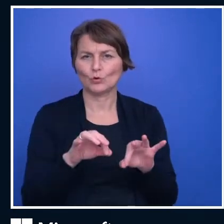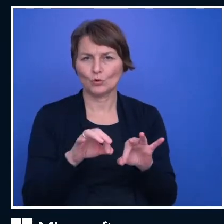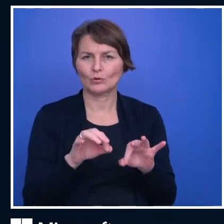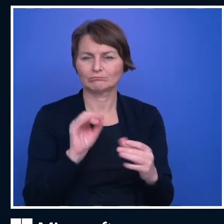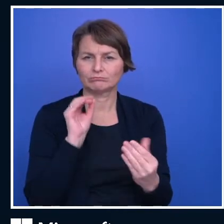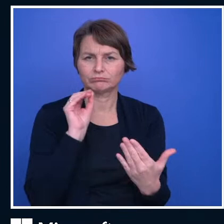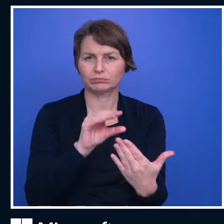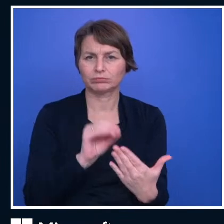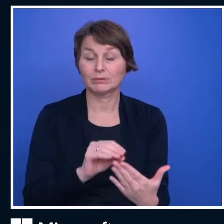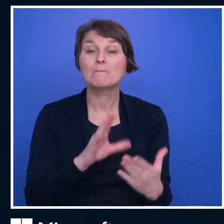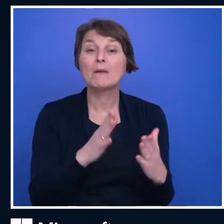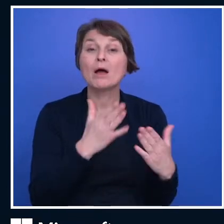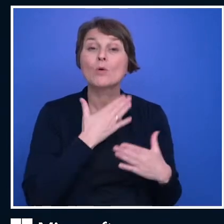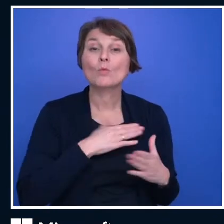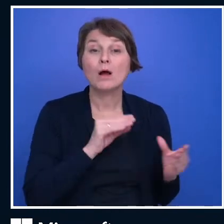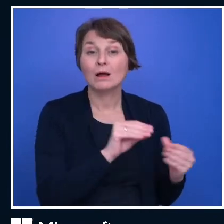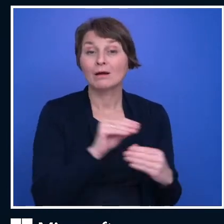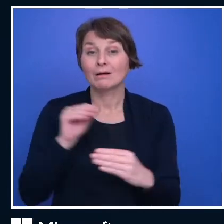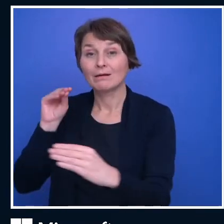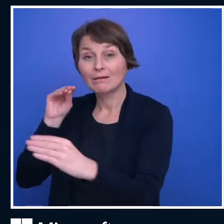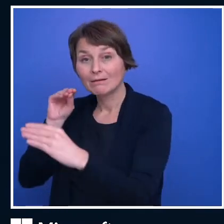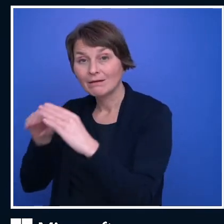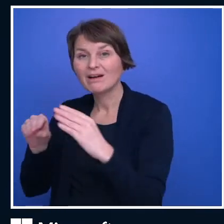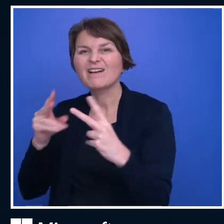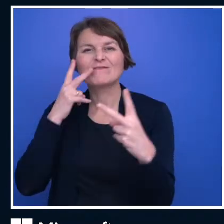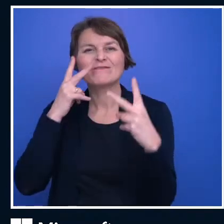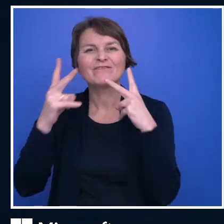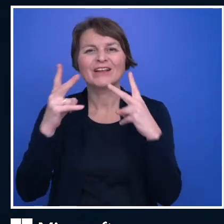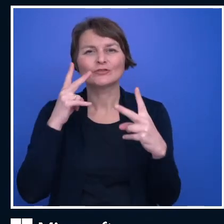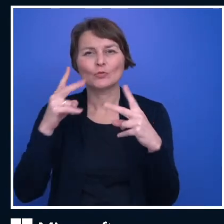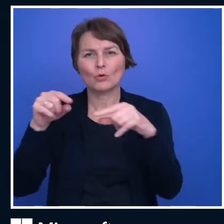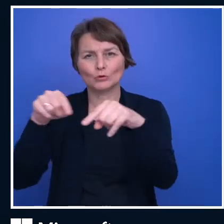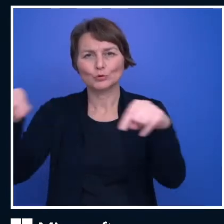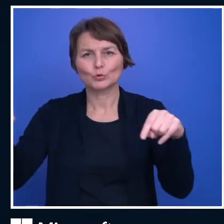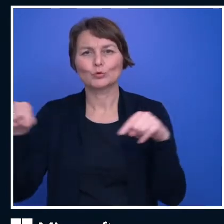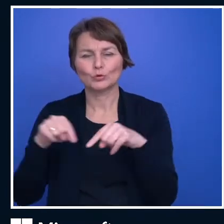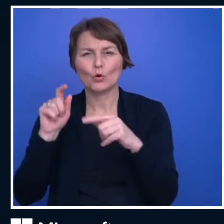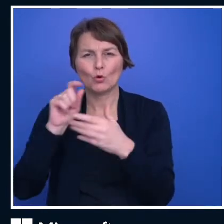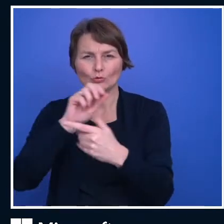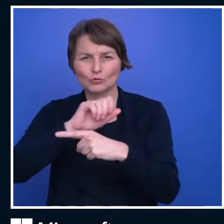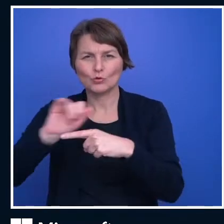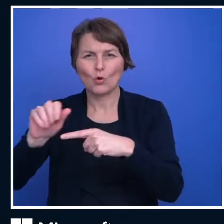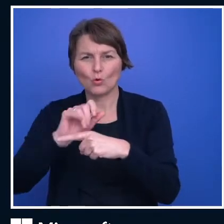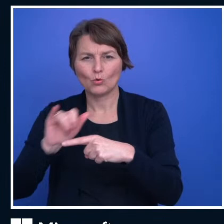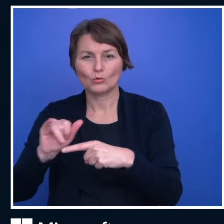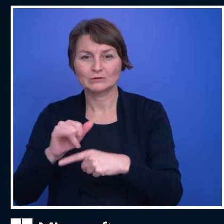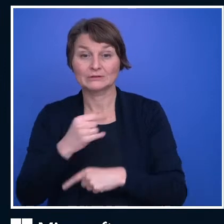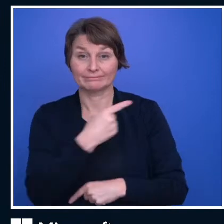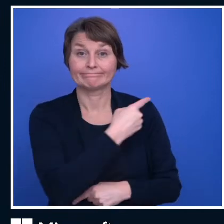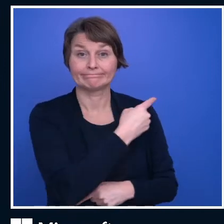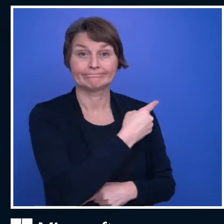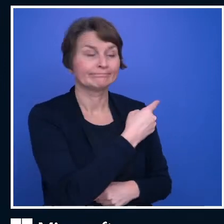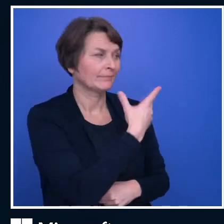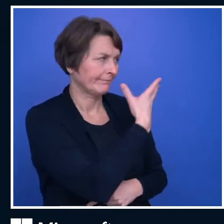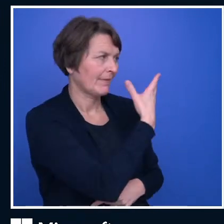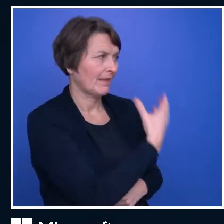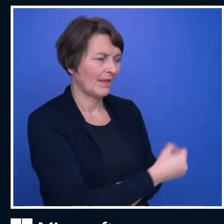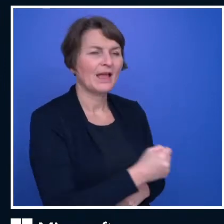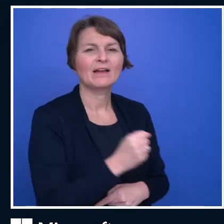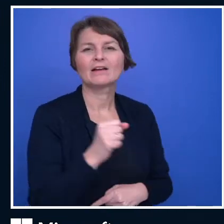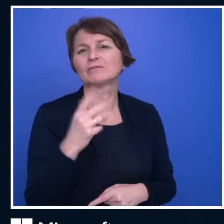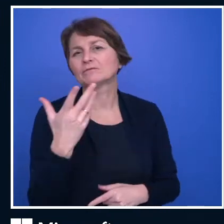into Visual Studio Code, you have to use this code, which is available on Microsoft's GitHub, on